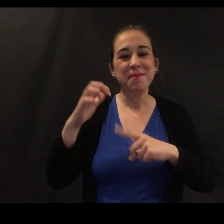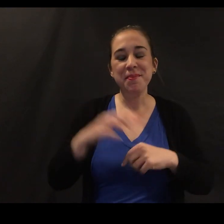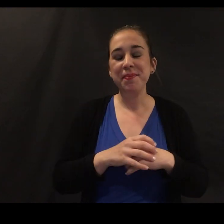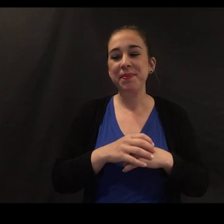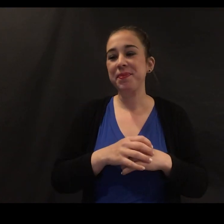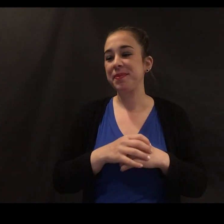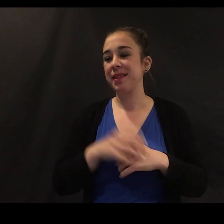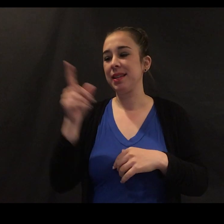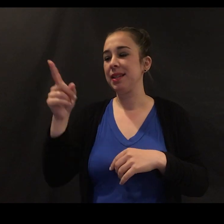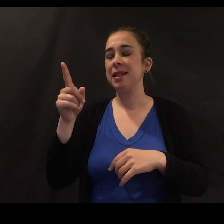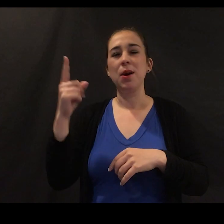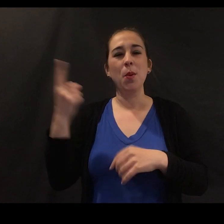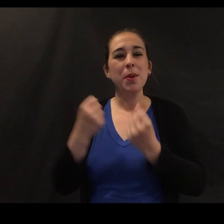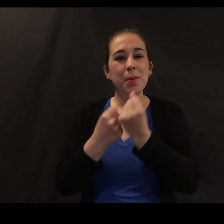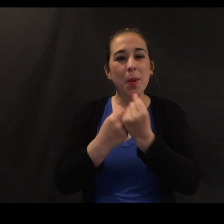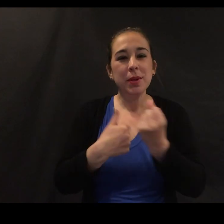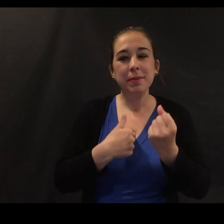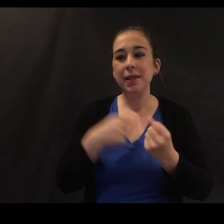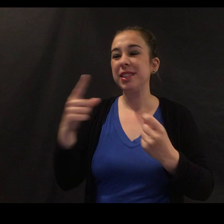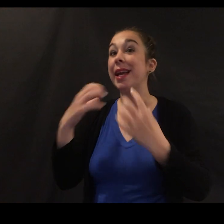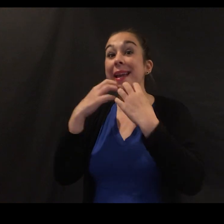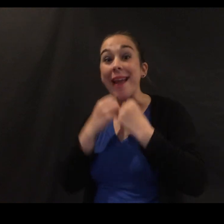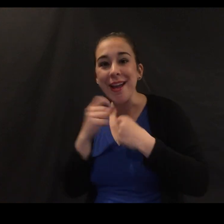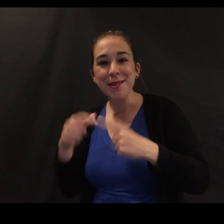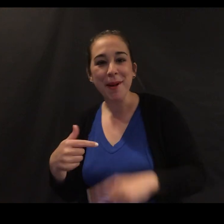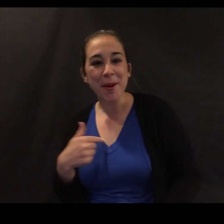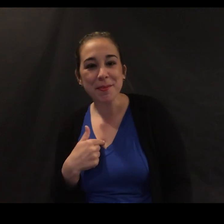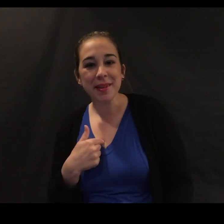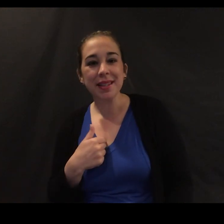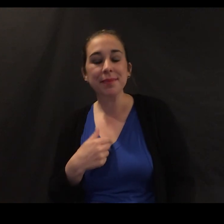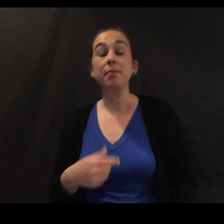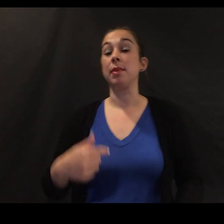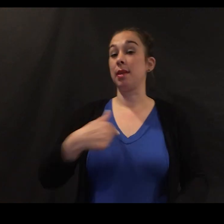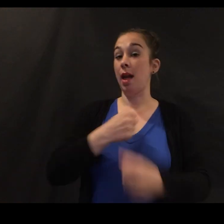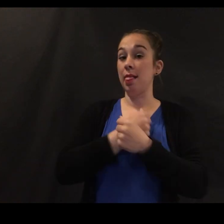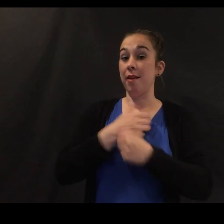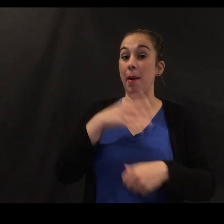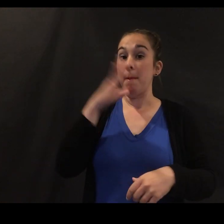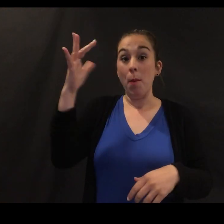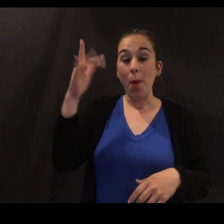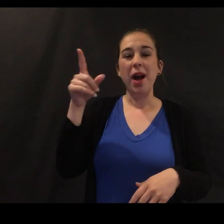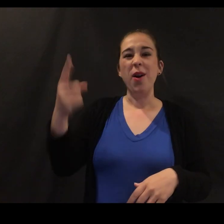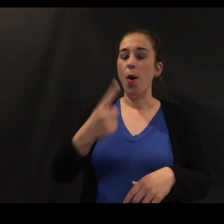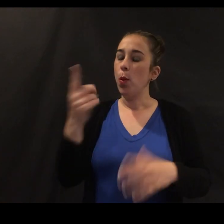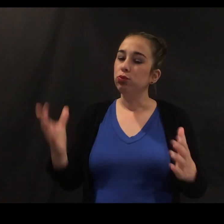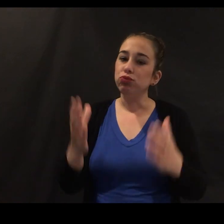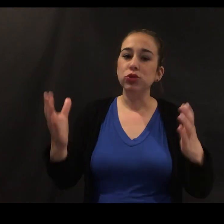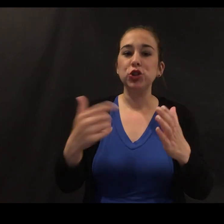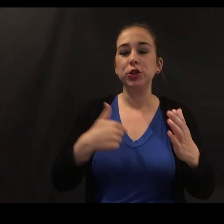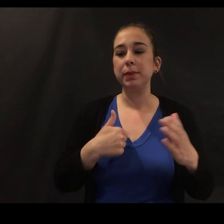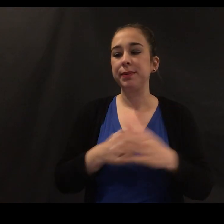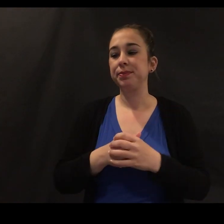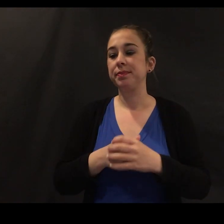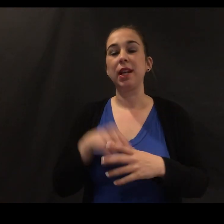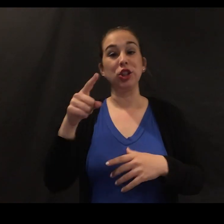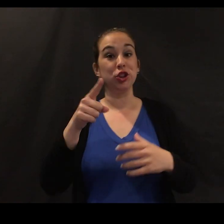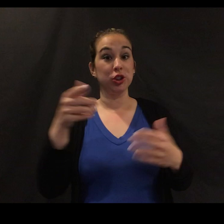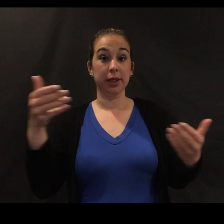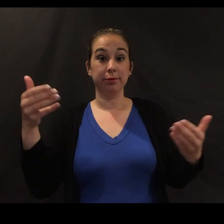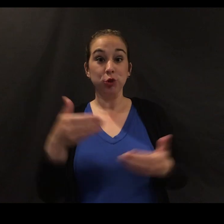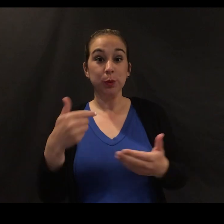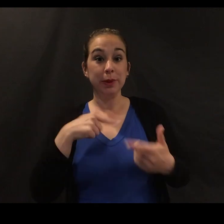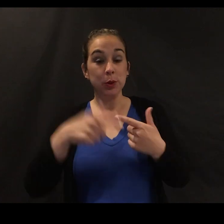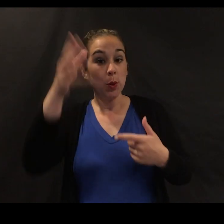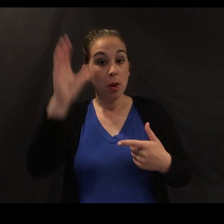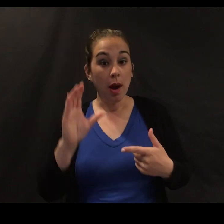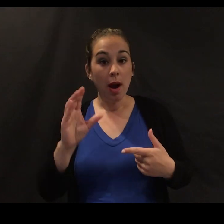always supportive of me. Because she cares about me. I love my mom because she always has encouraged me. Because she introduced me to God and